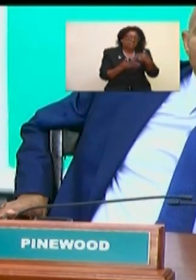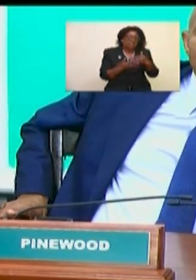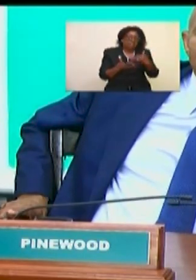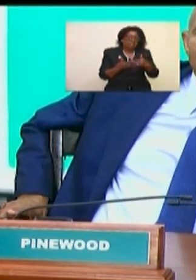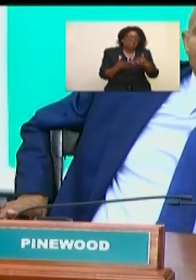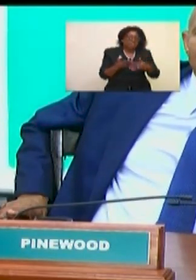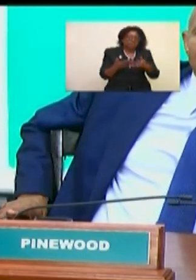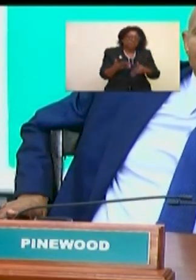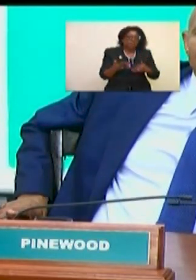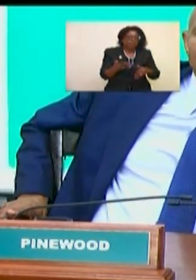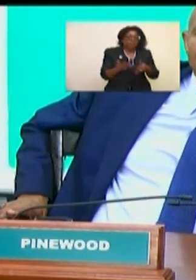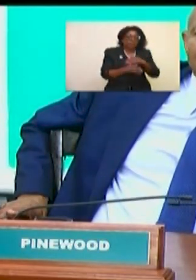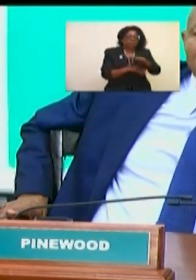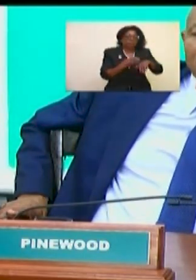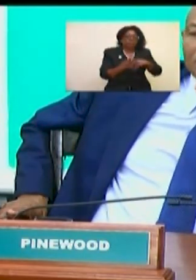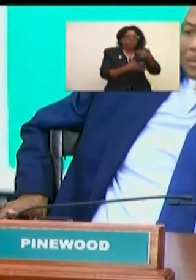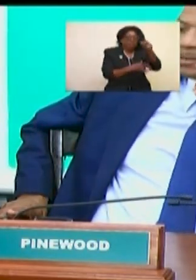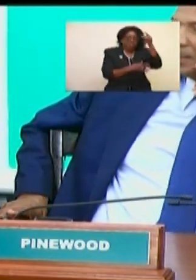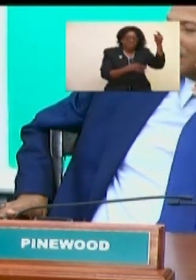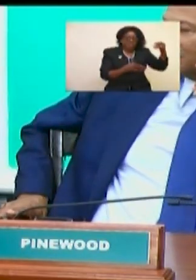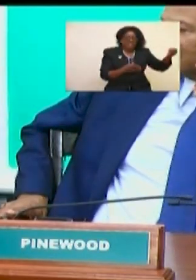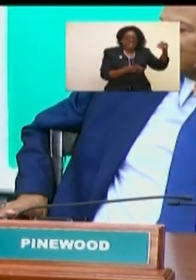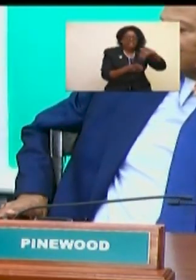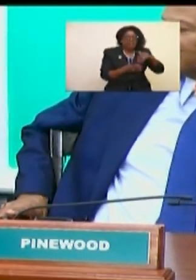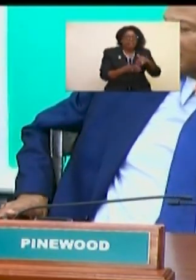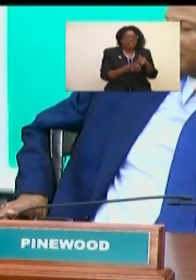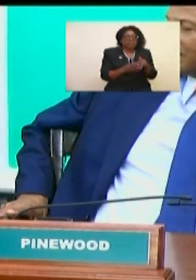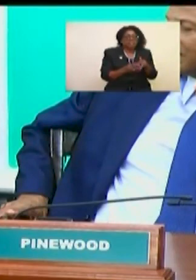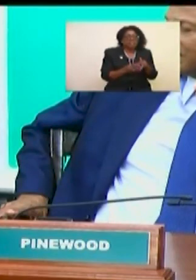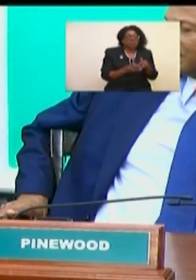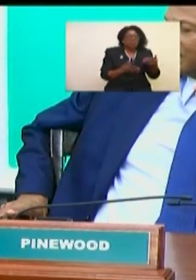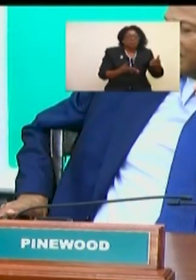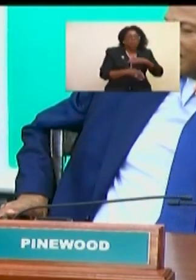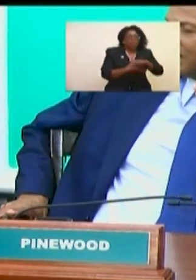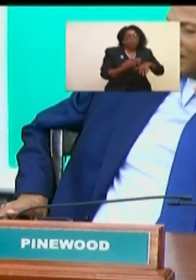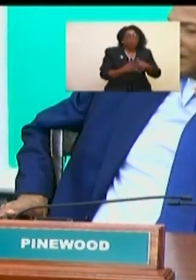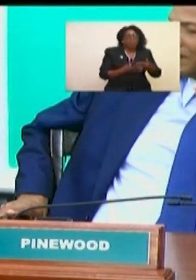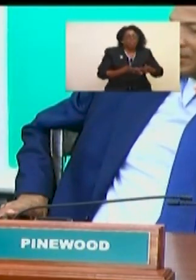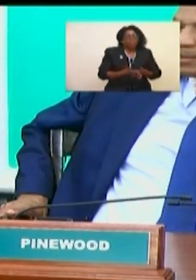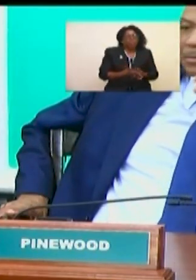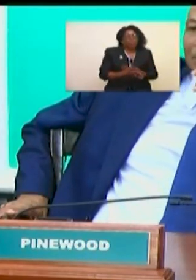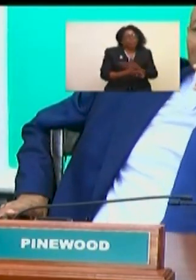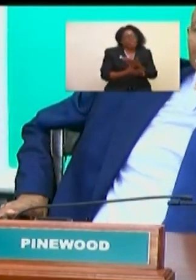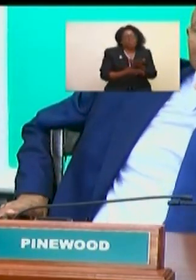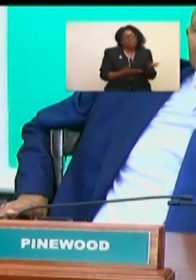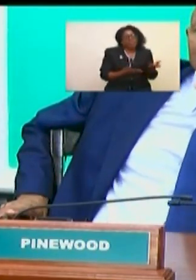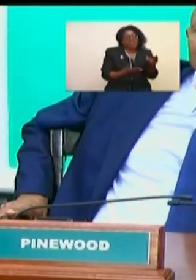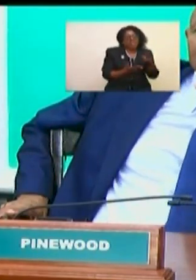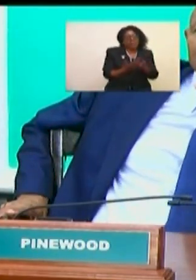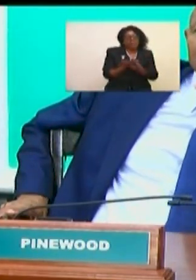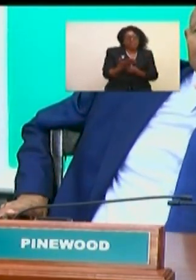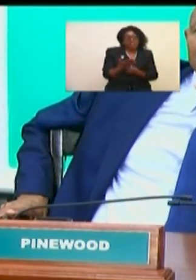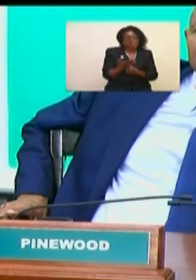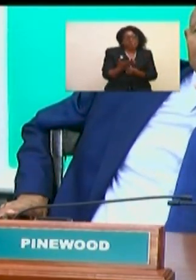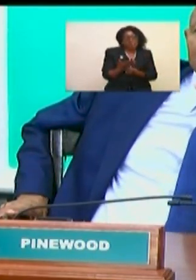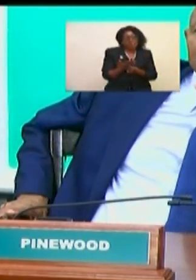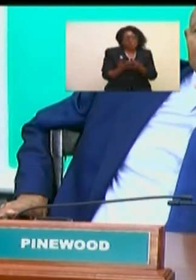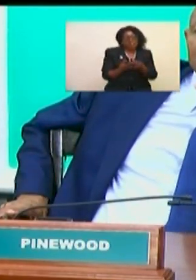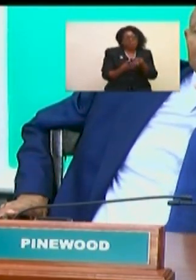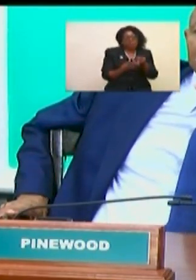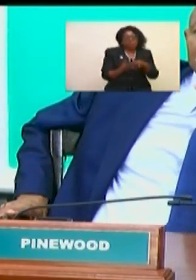all government entities, including showing separately all new unpaid invoices since the stock of arrears was